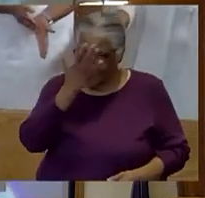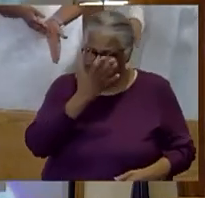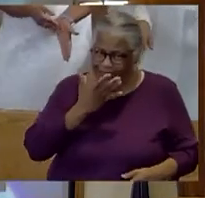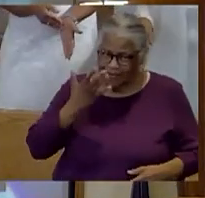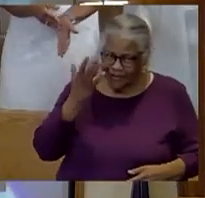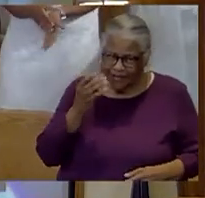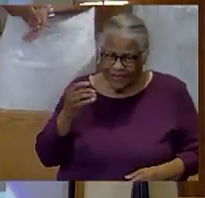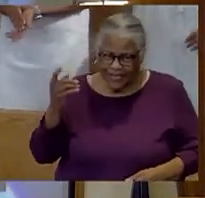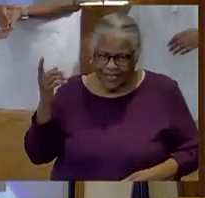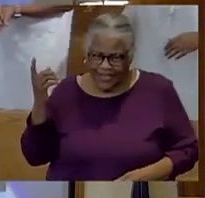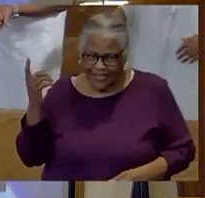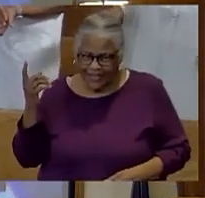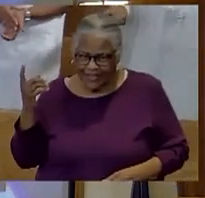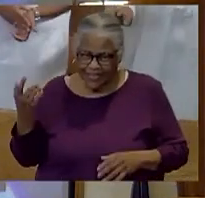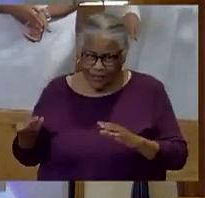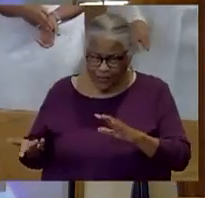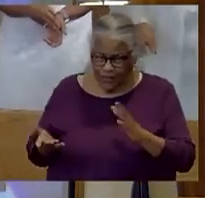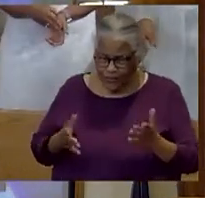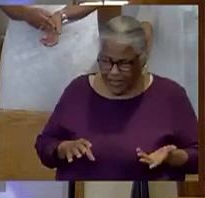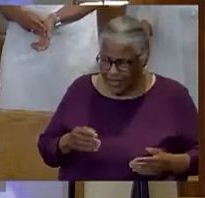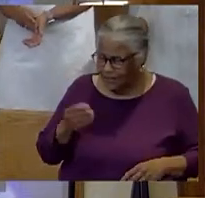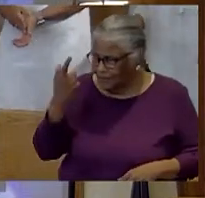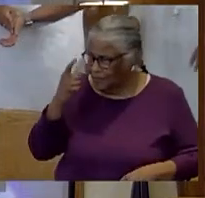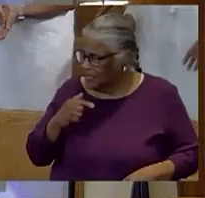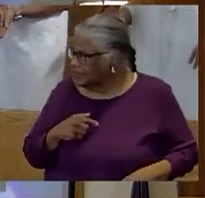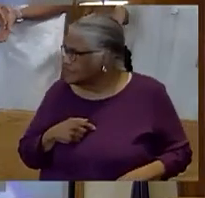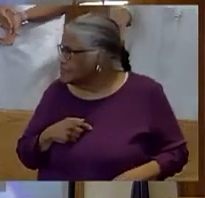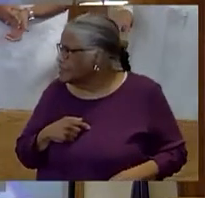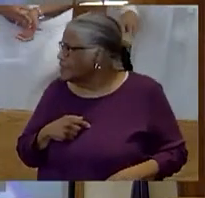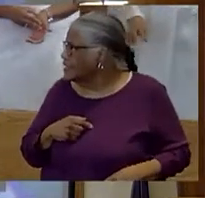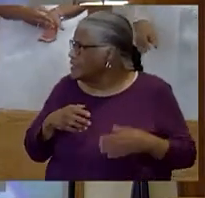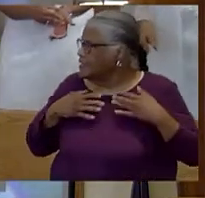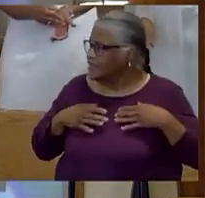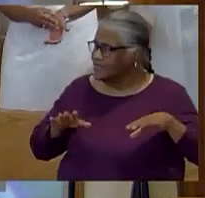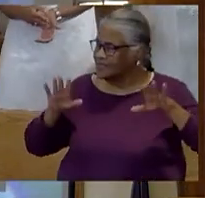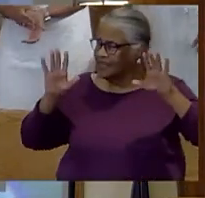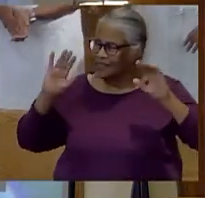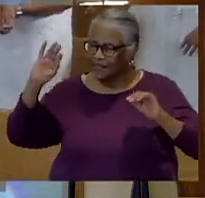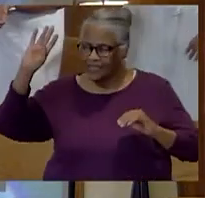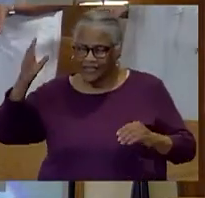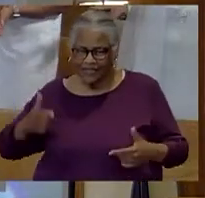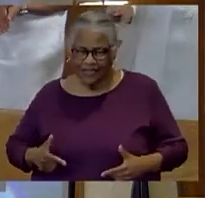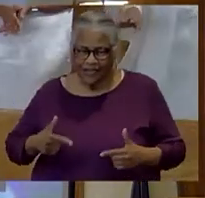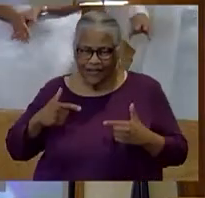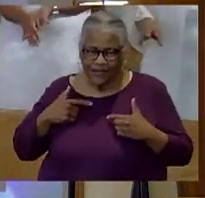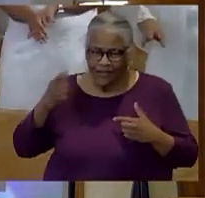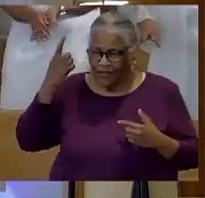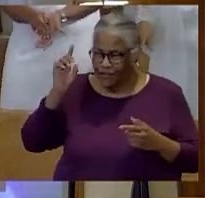Thank you.